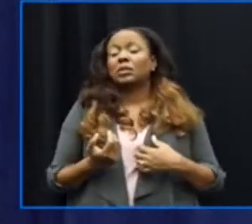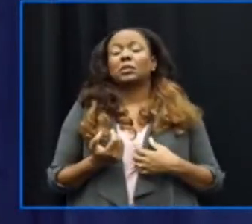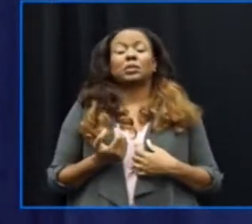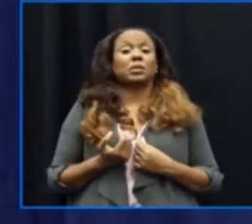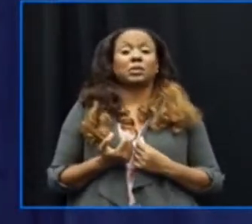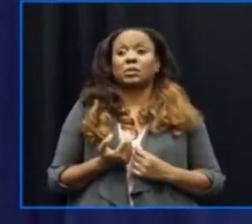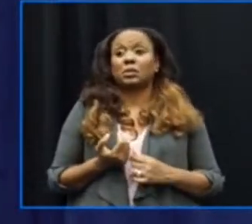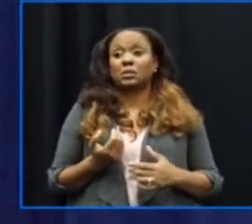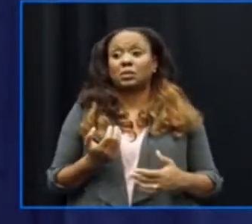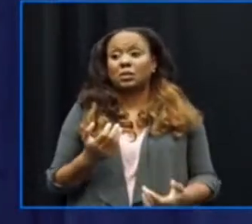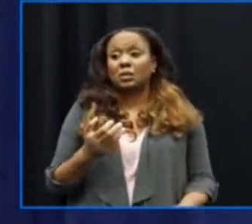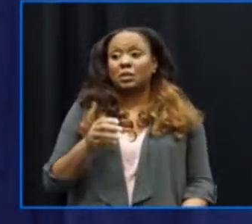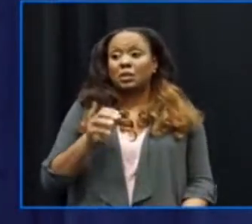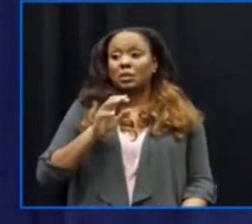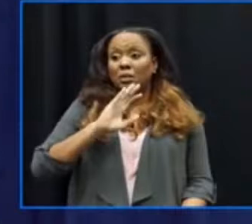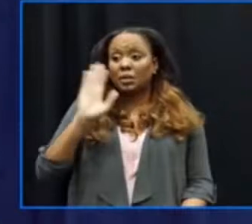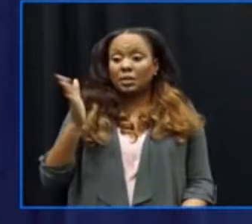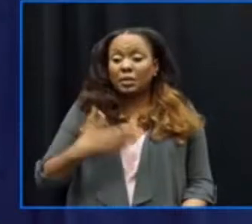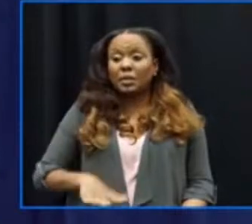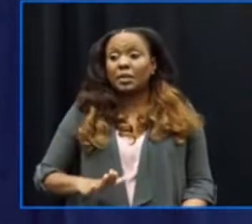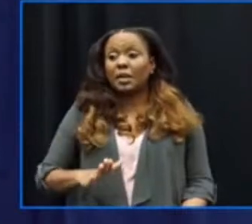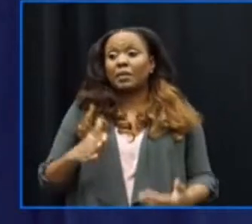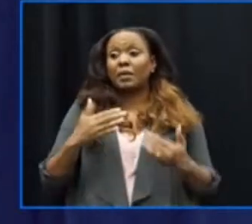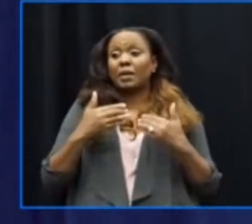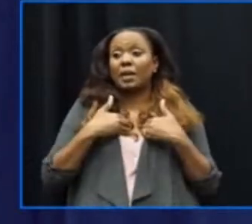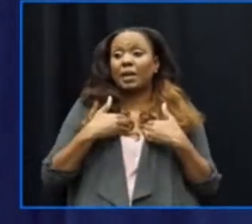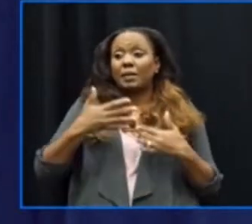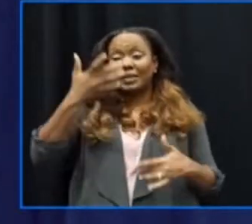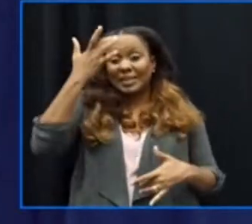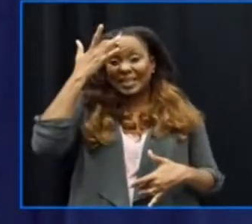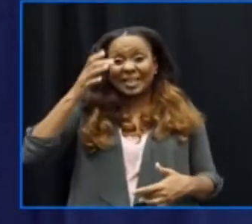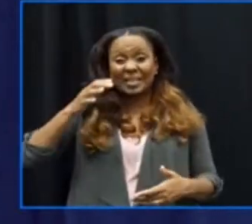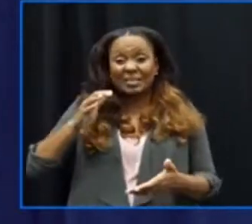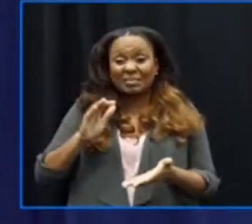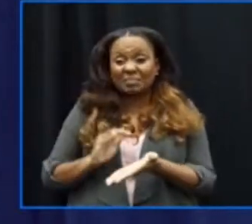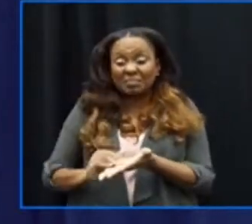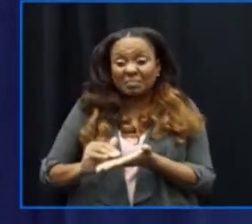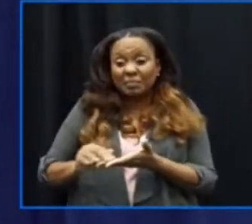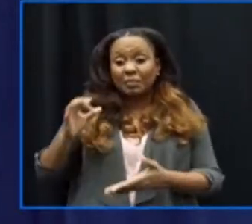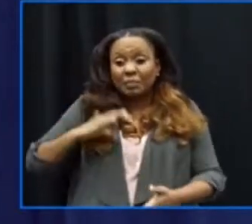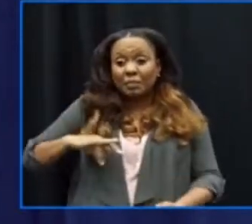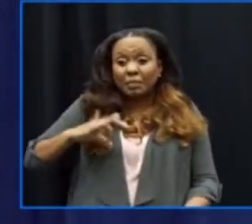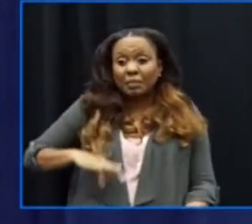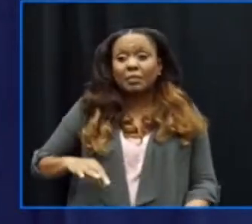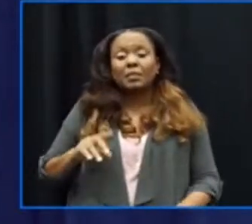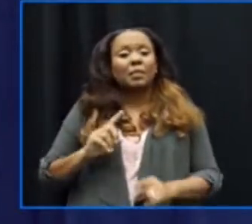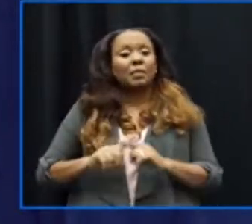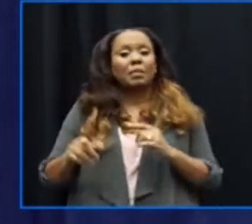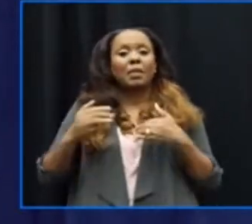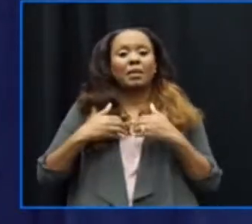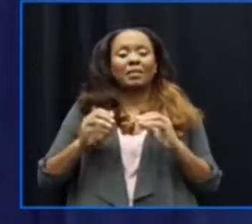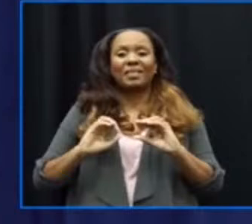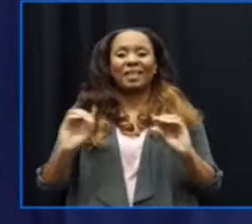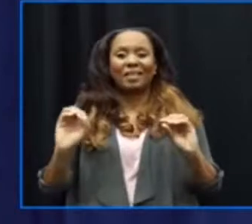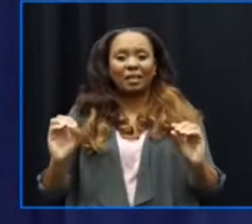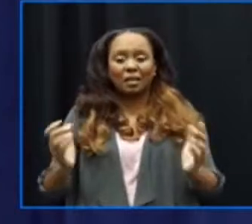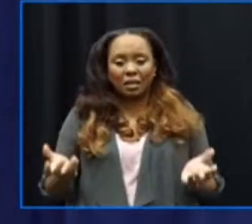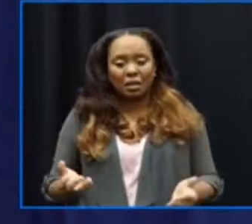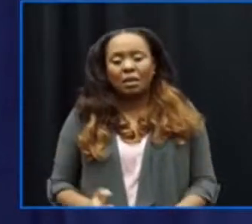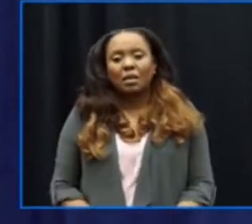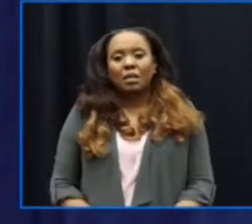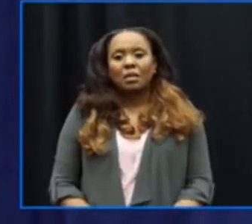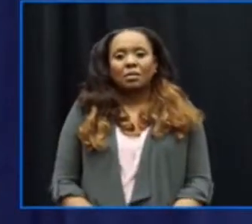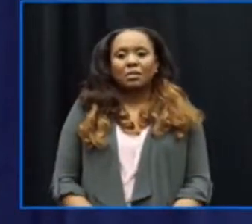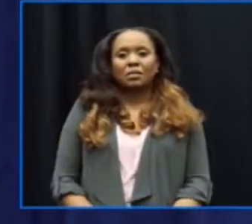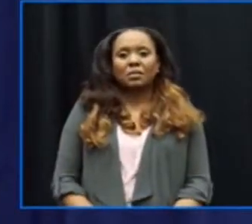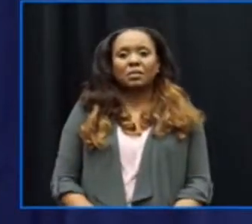claim maternity, let's say you have no spouse, no children, you put money in for 40 years, but get back nothing. But that's the nature of